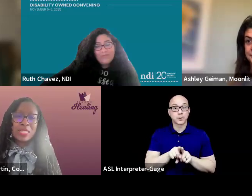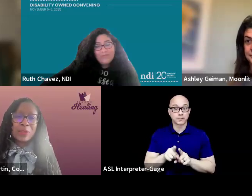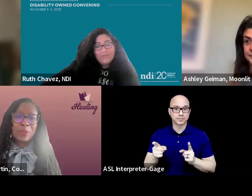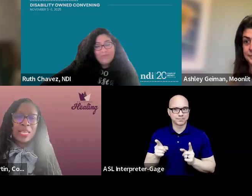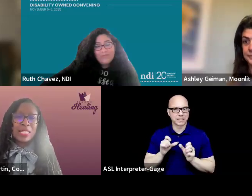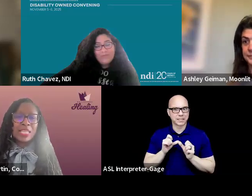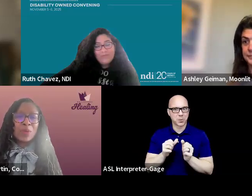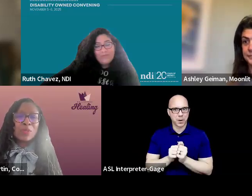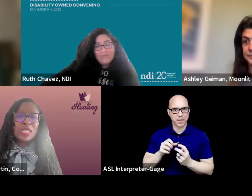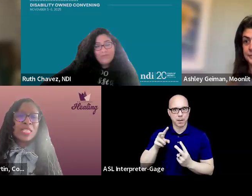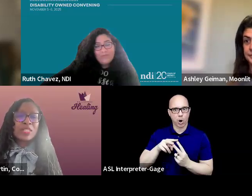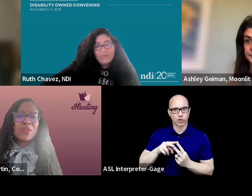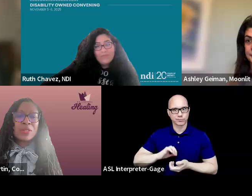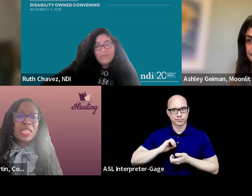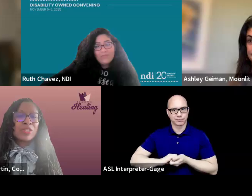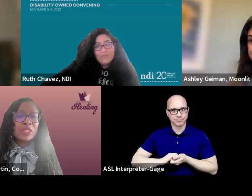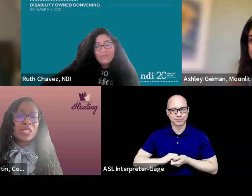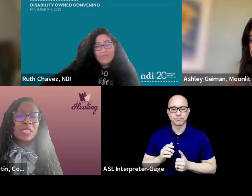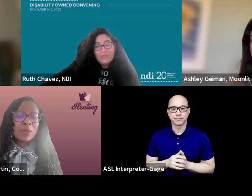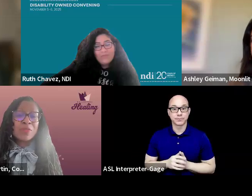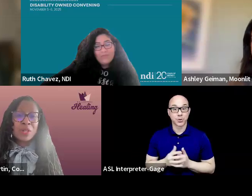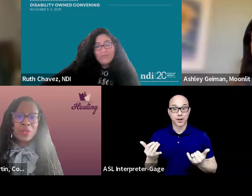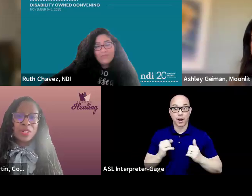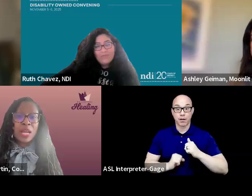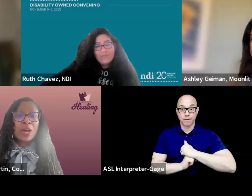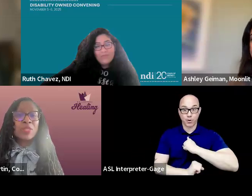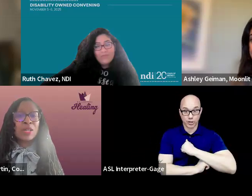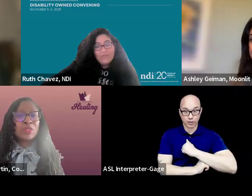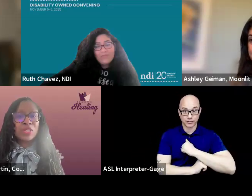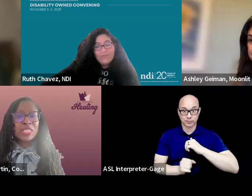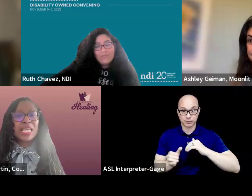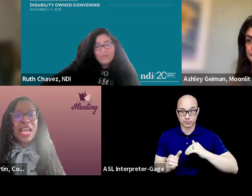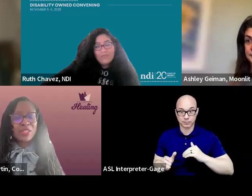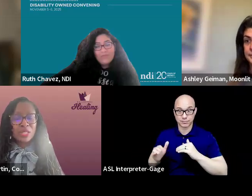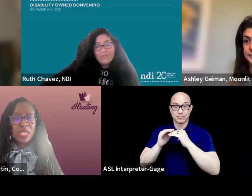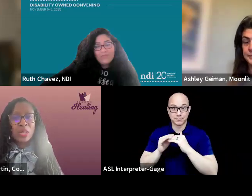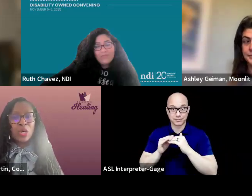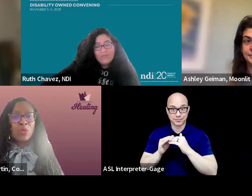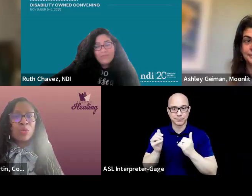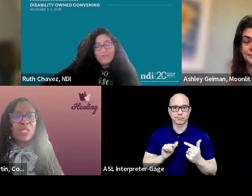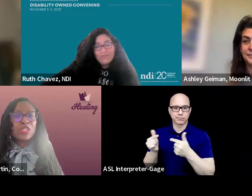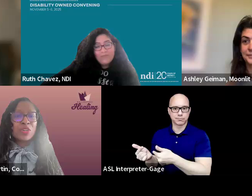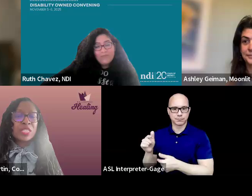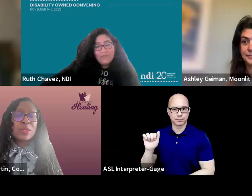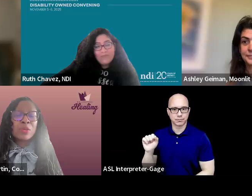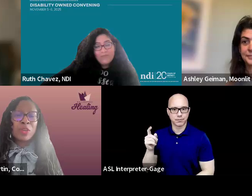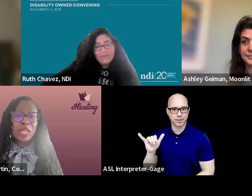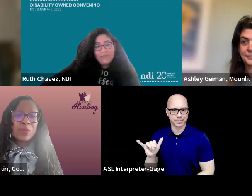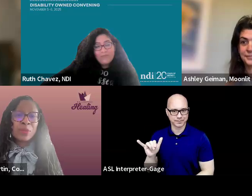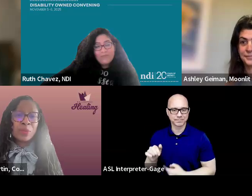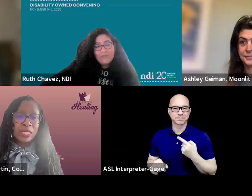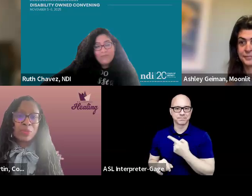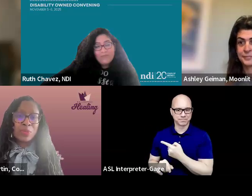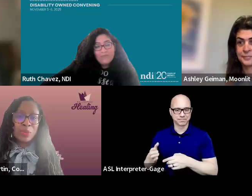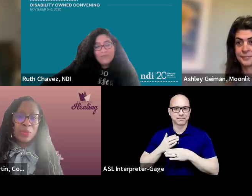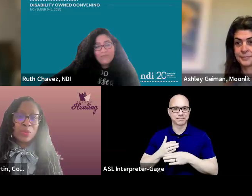this momentum. To help you take these foundations a step further, I'll now turn it to Ashley, who will be sharing some